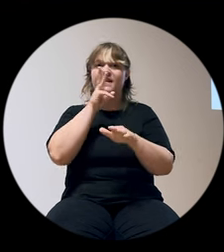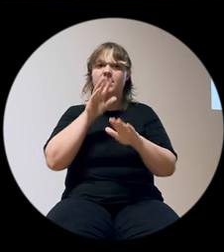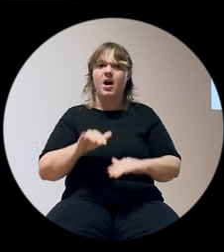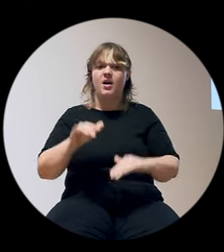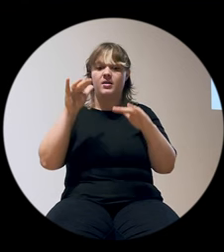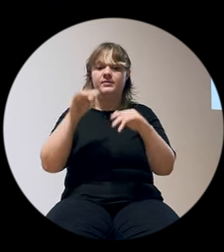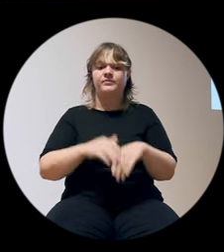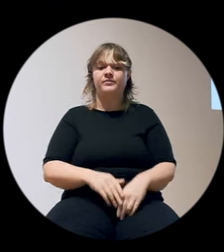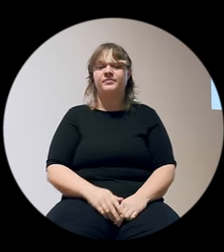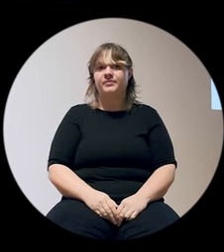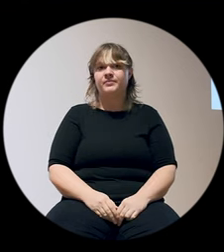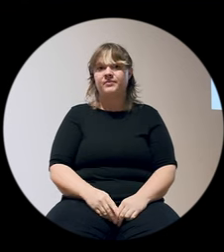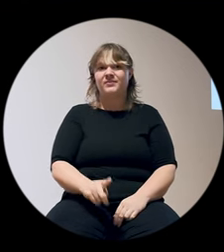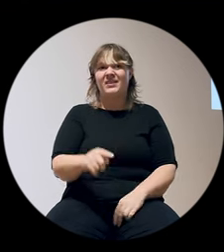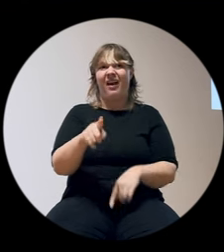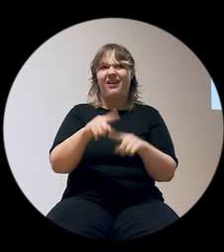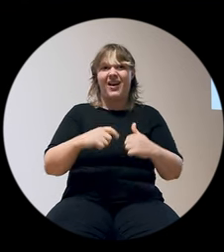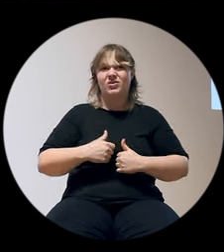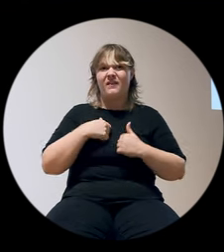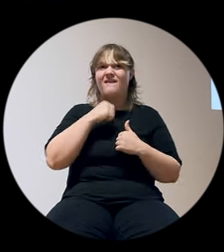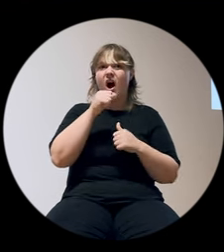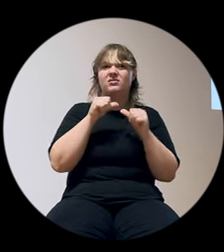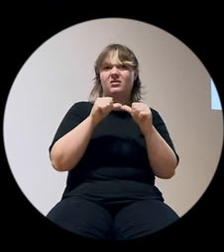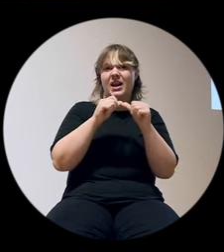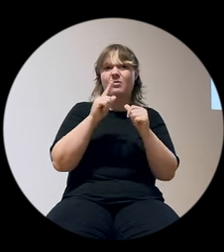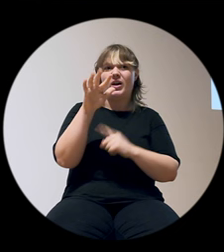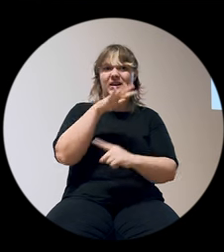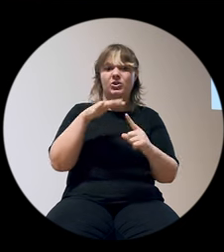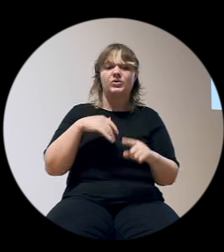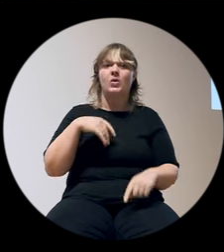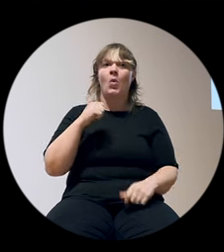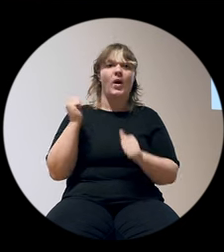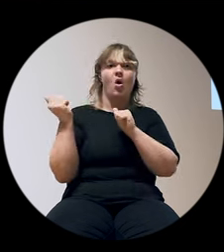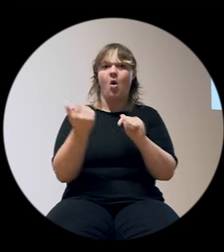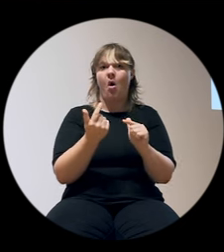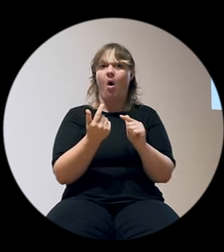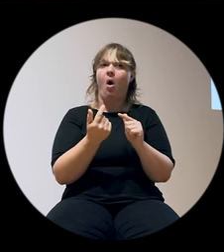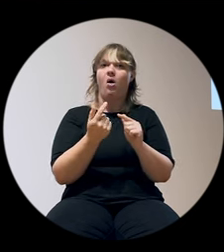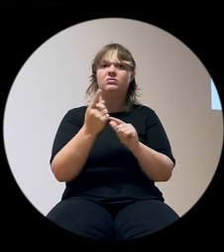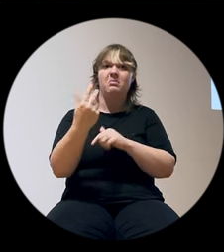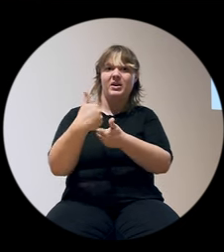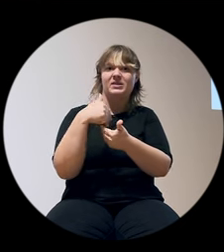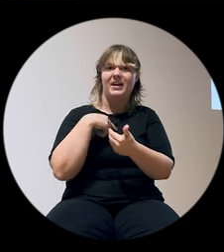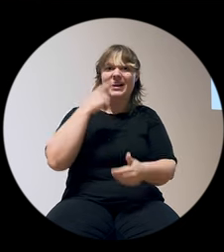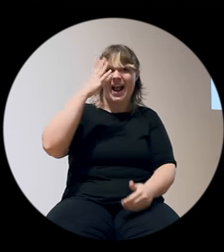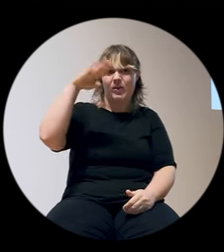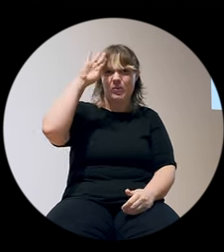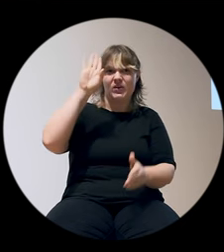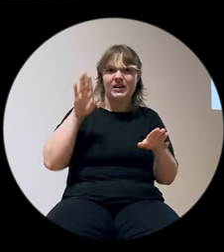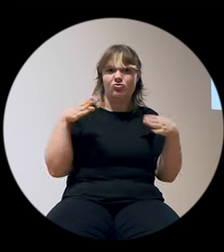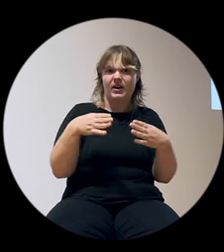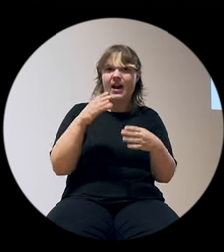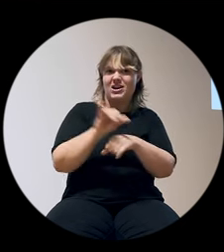survive in unsustainable condition. With this title, we are all implicated in participating in the anthropocentric industrial